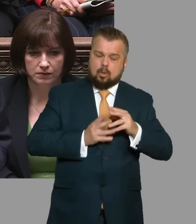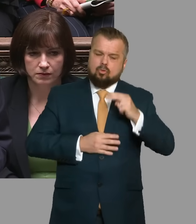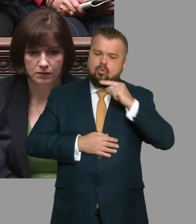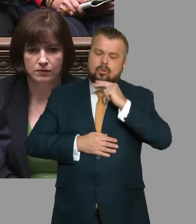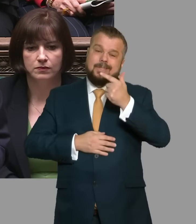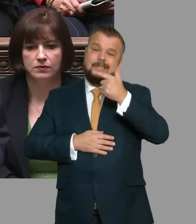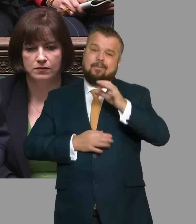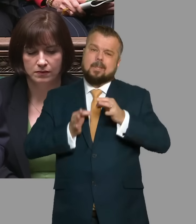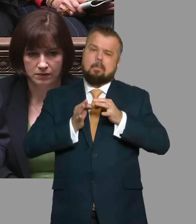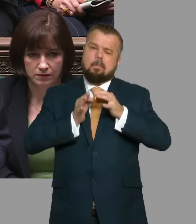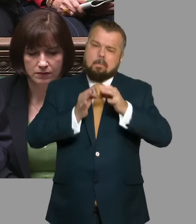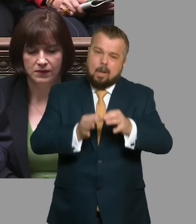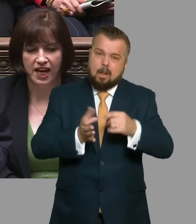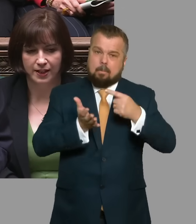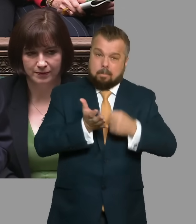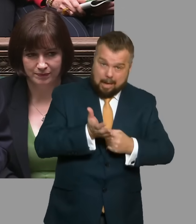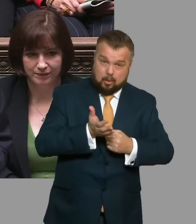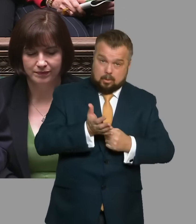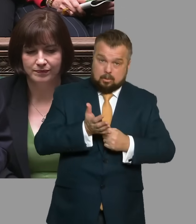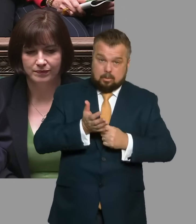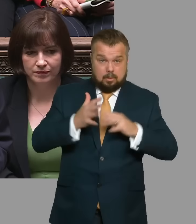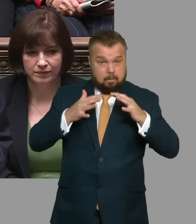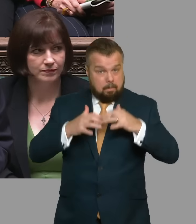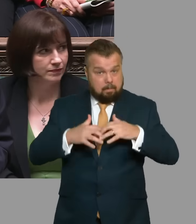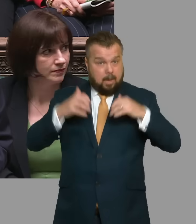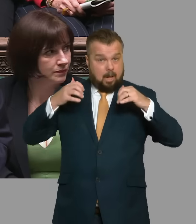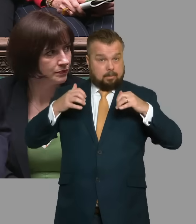our armed forces were hollowed out.